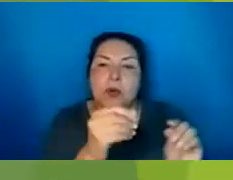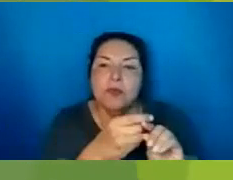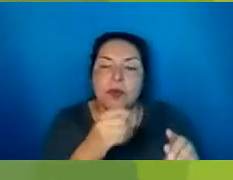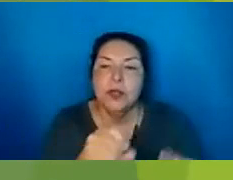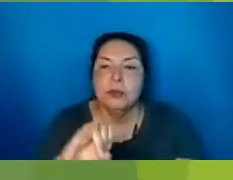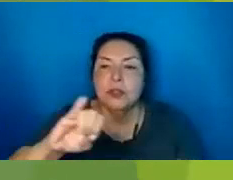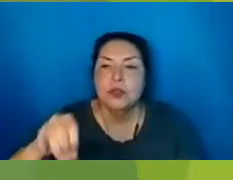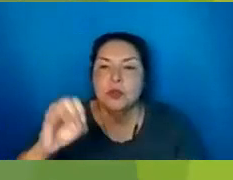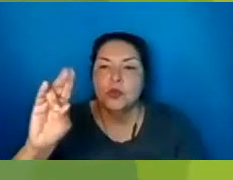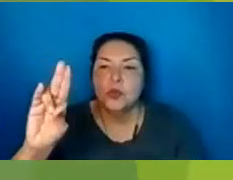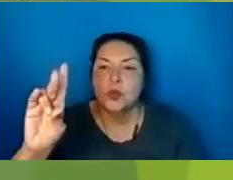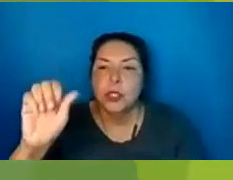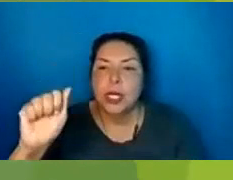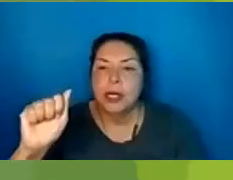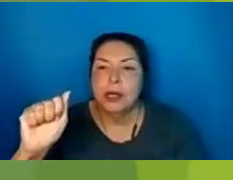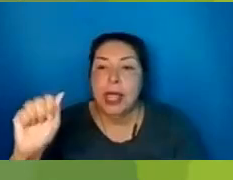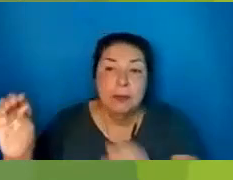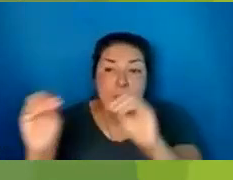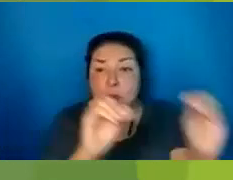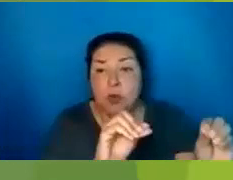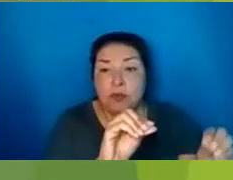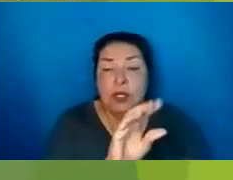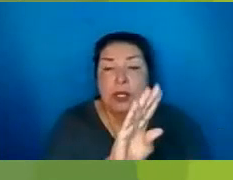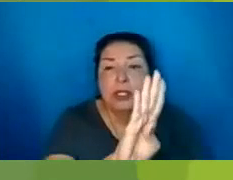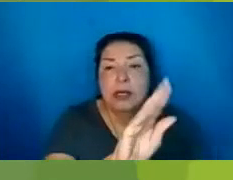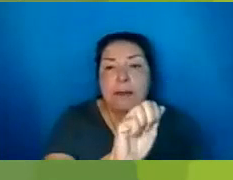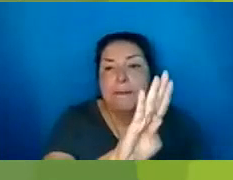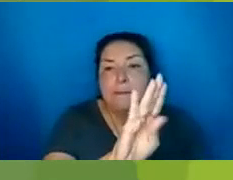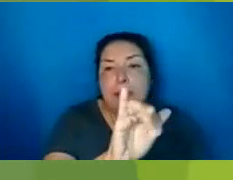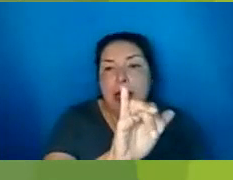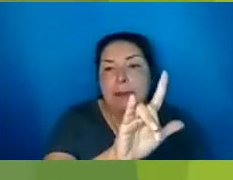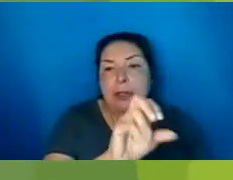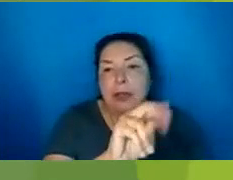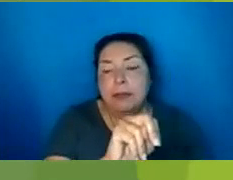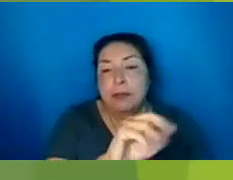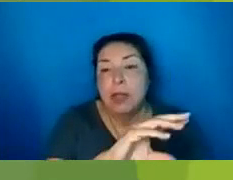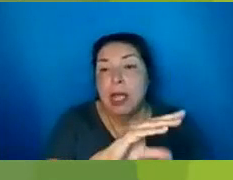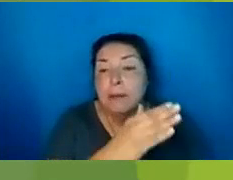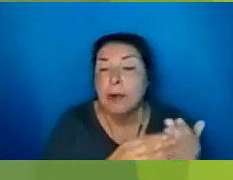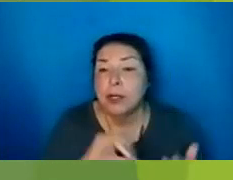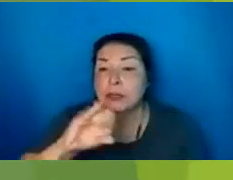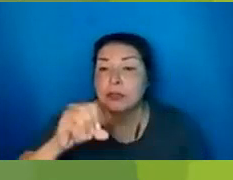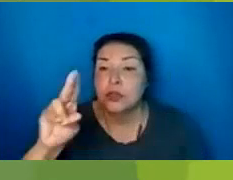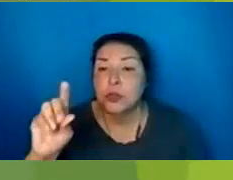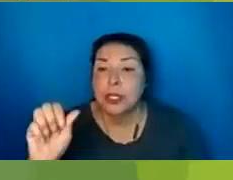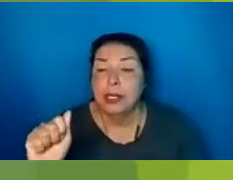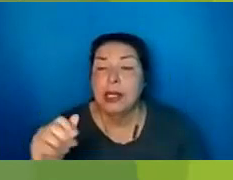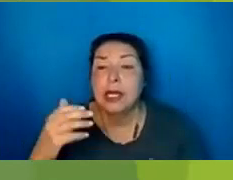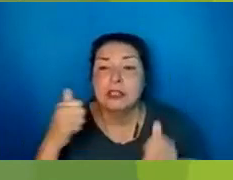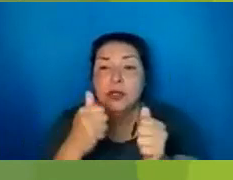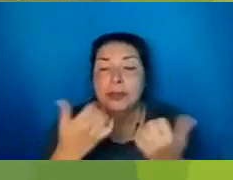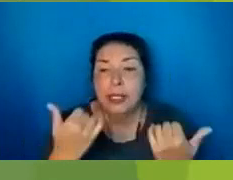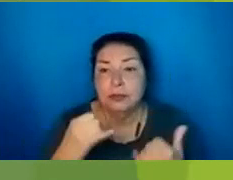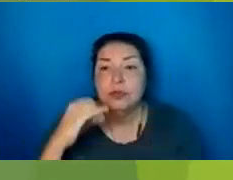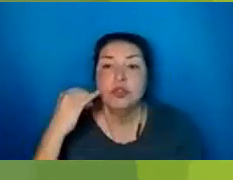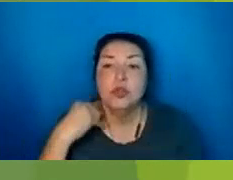Babylon as part of Judah has fallen. Jerusalem at this time is under